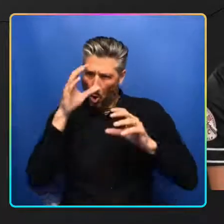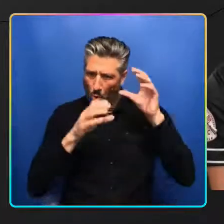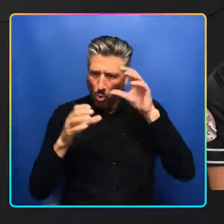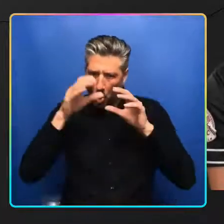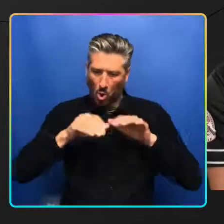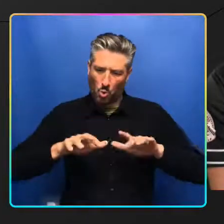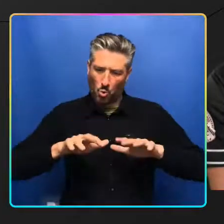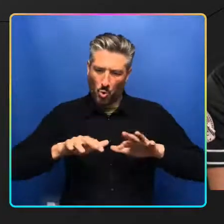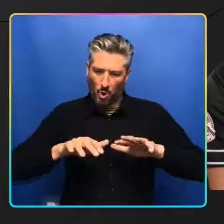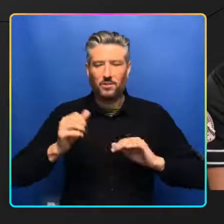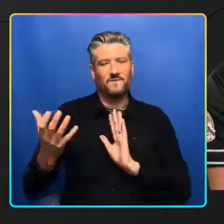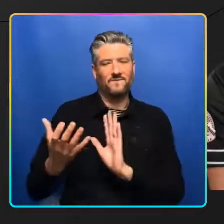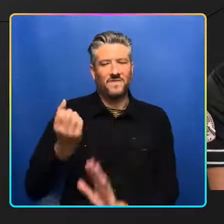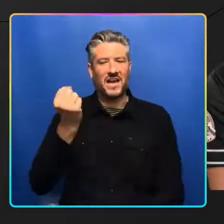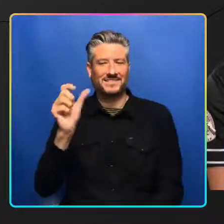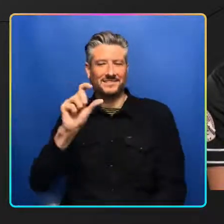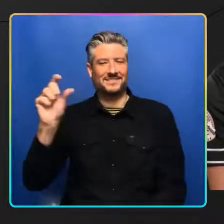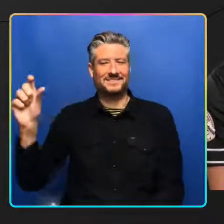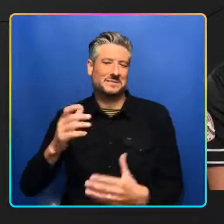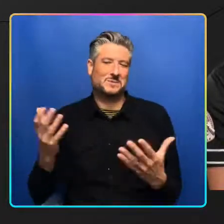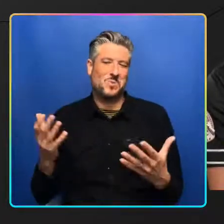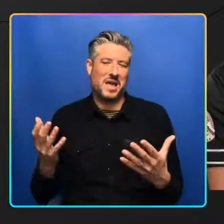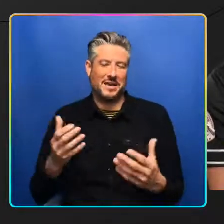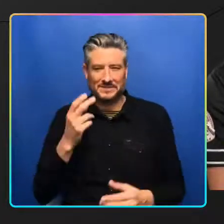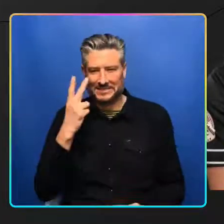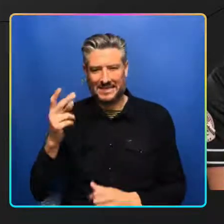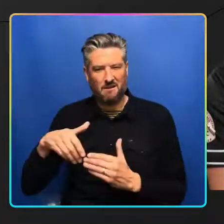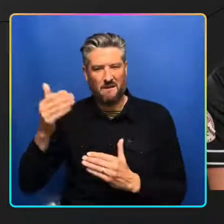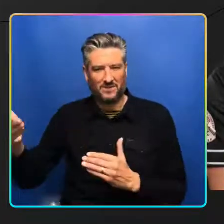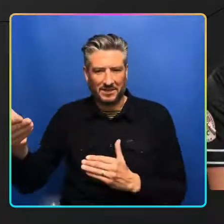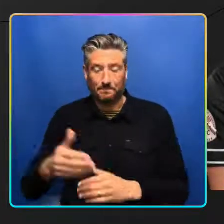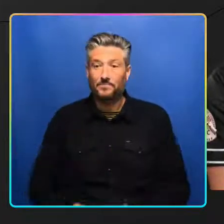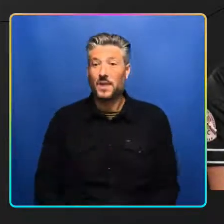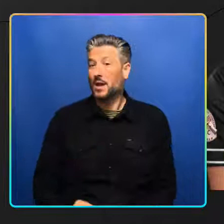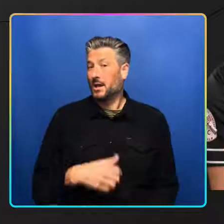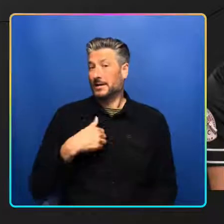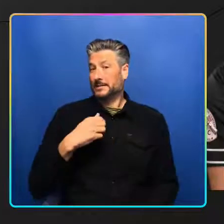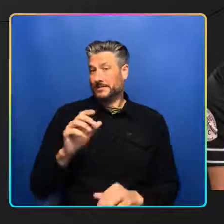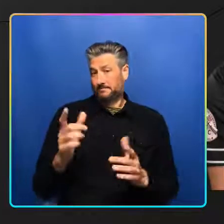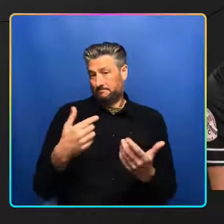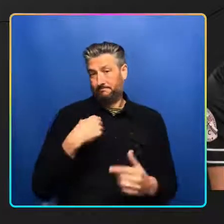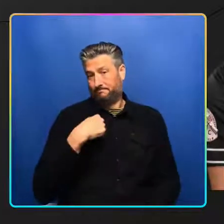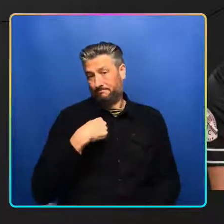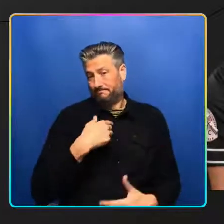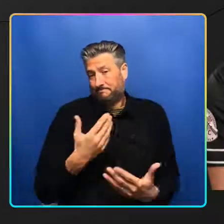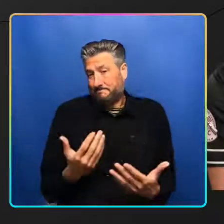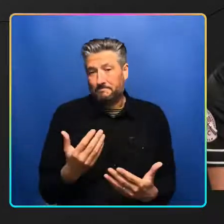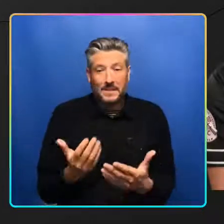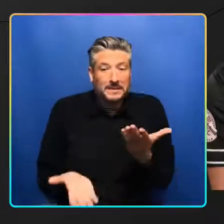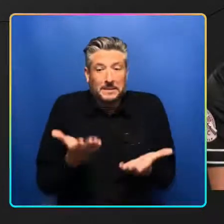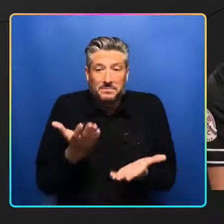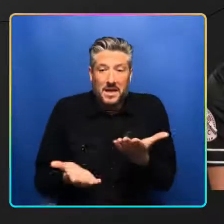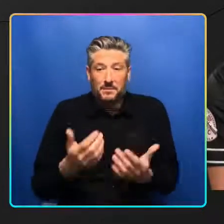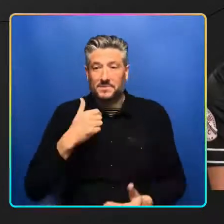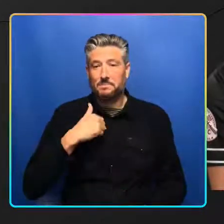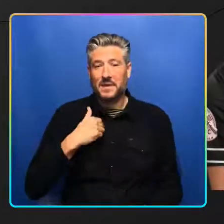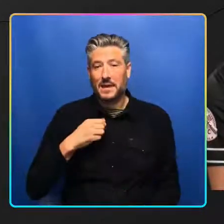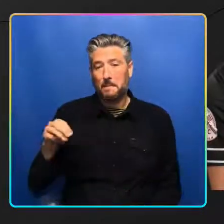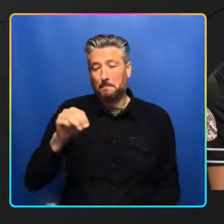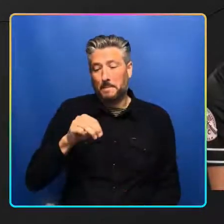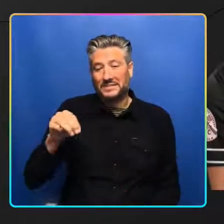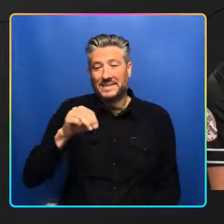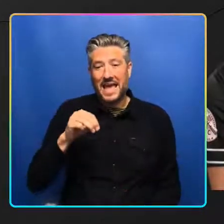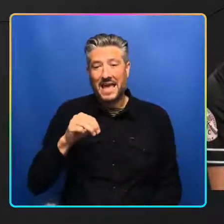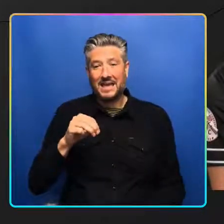Yeah, no, great shout out. I often do a little catch up sometimes on a Monday morning when I'm like clearing up my inbox and stuff, have it on a second